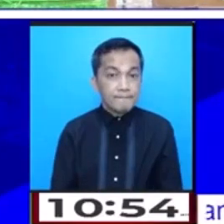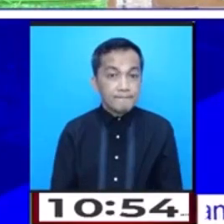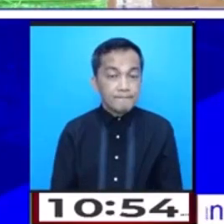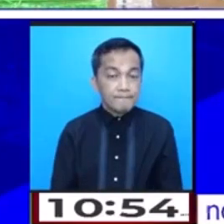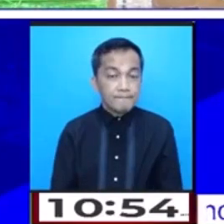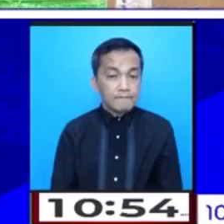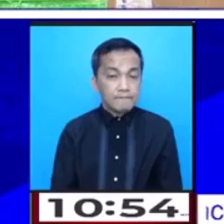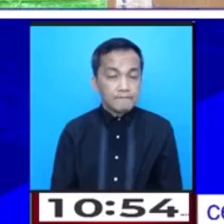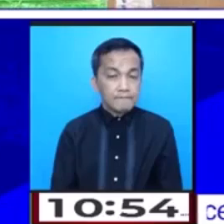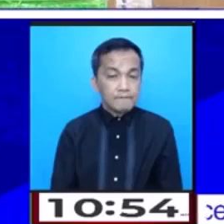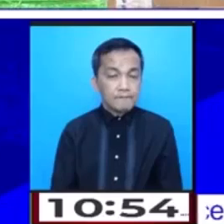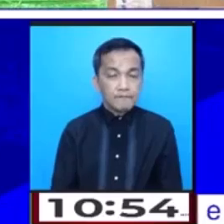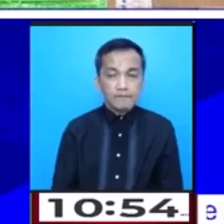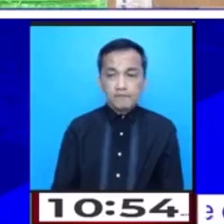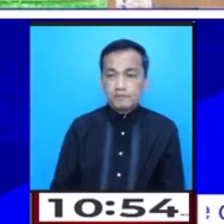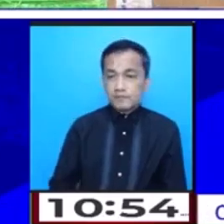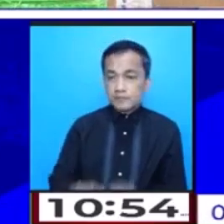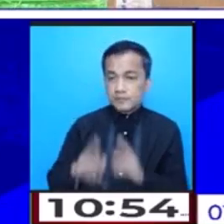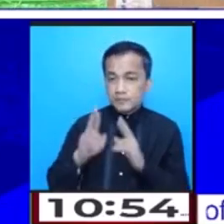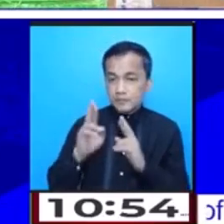response also to this